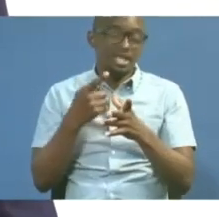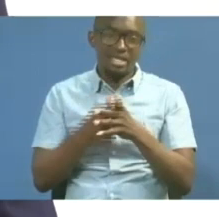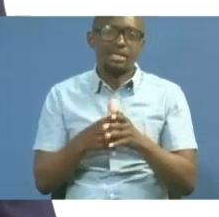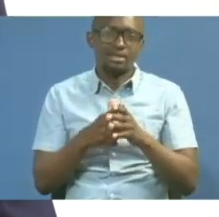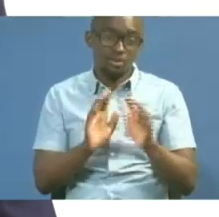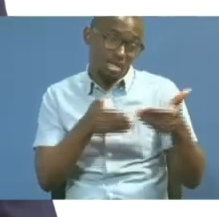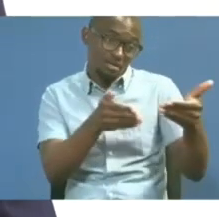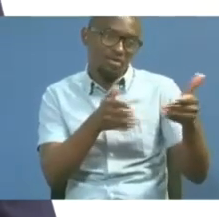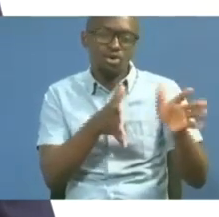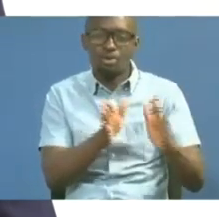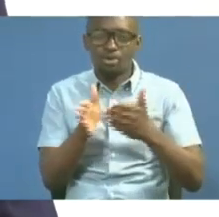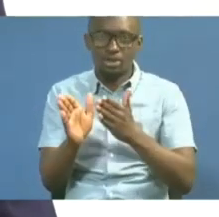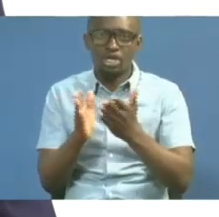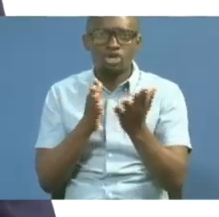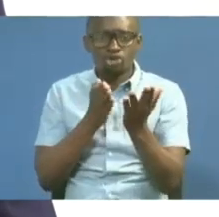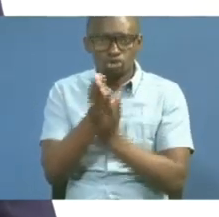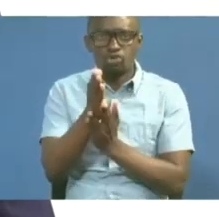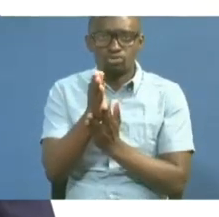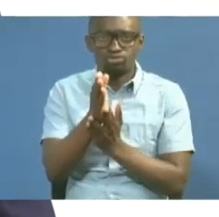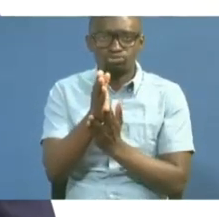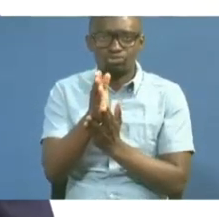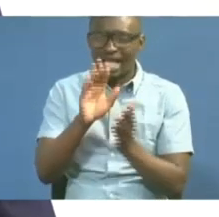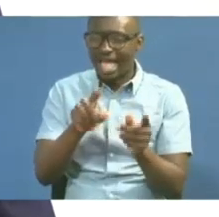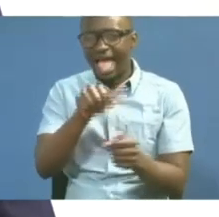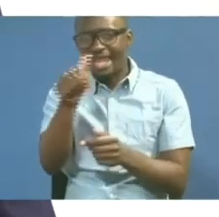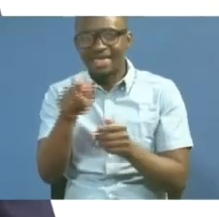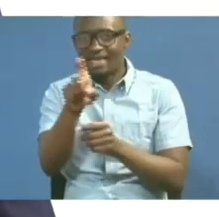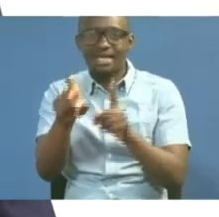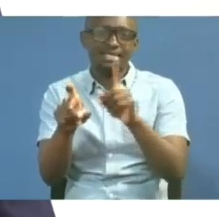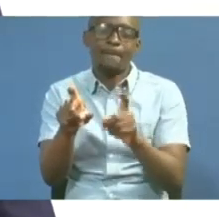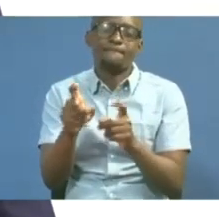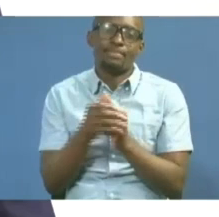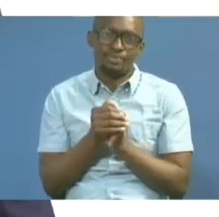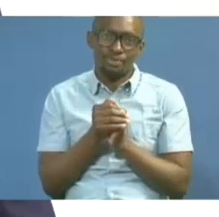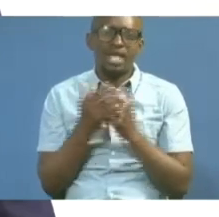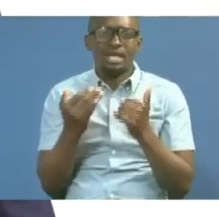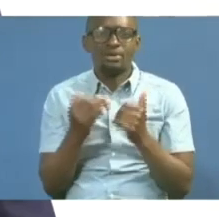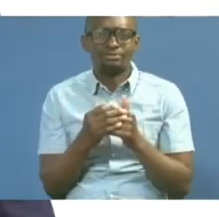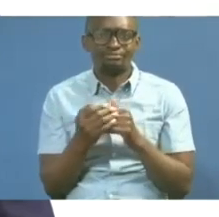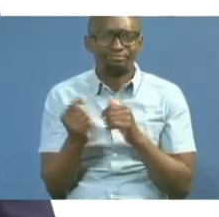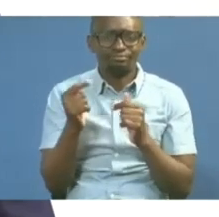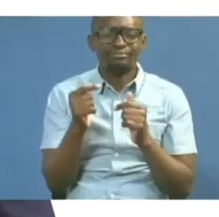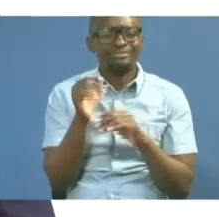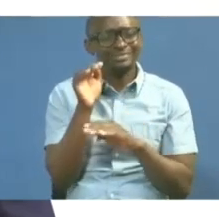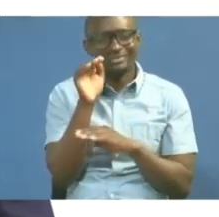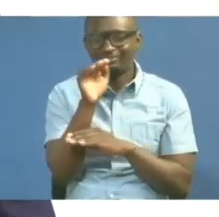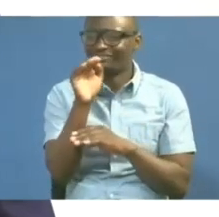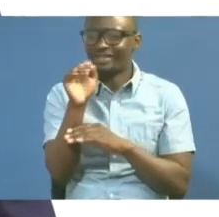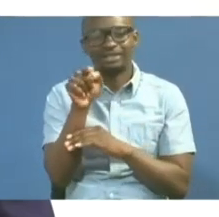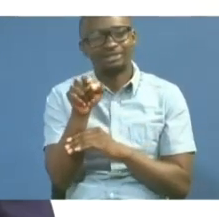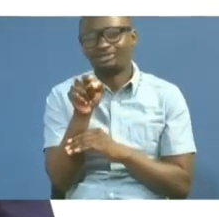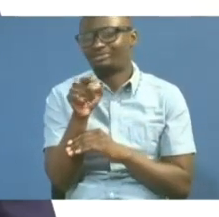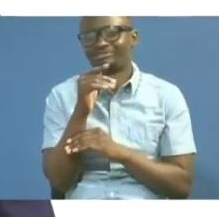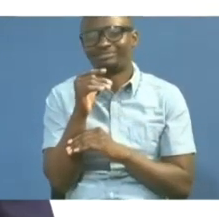exam, you are given an opportunity through supplementary examinations. And we urge you, I